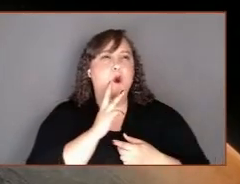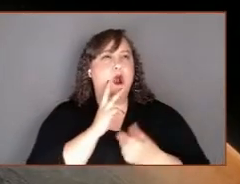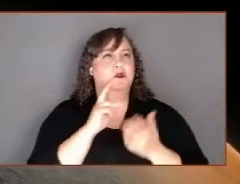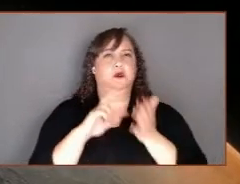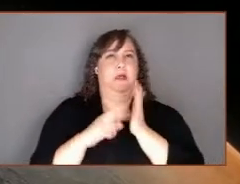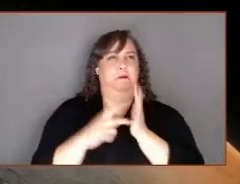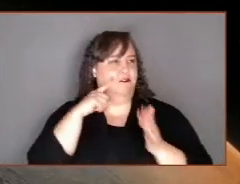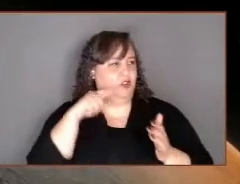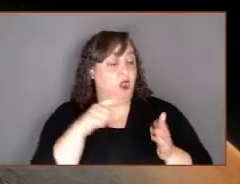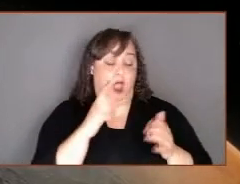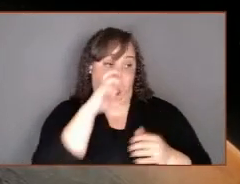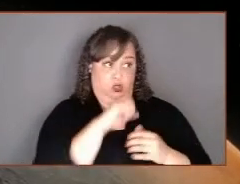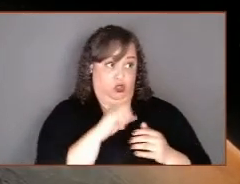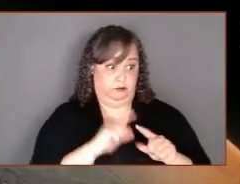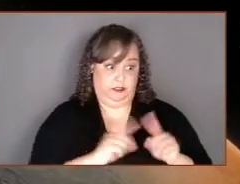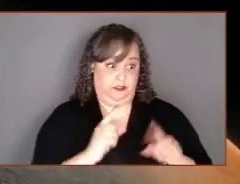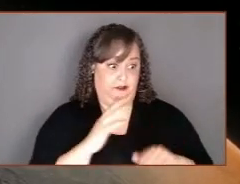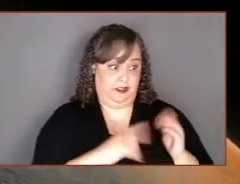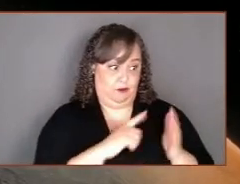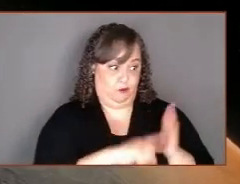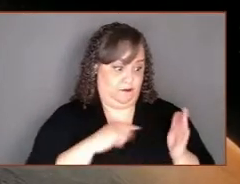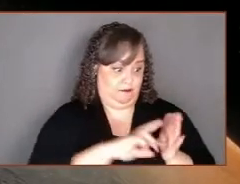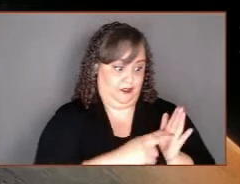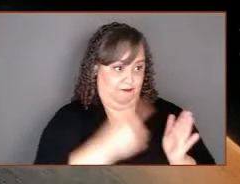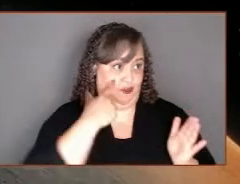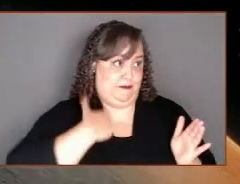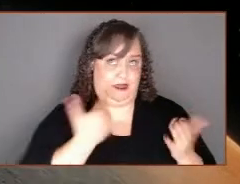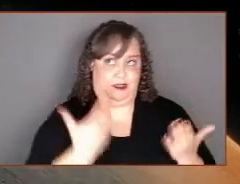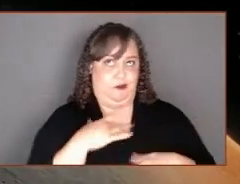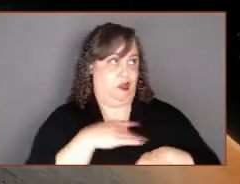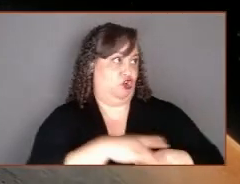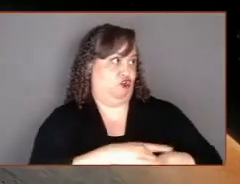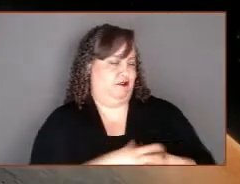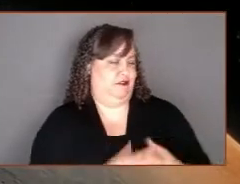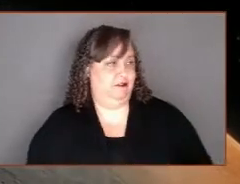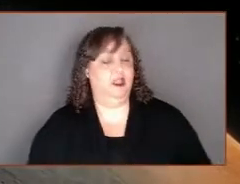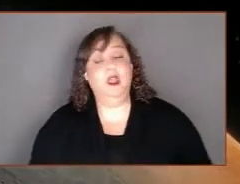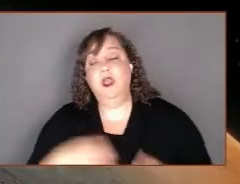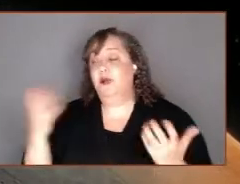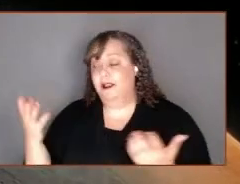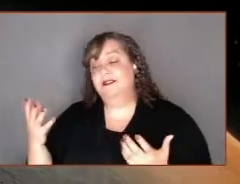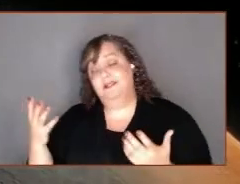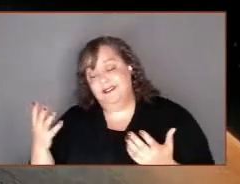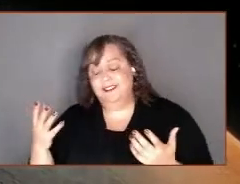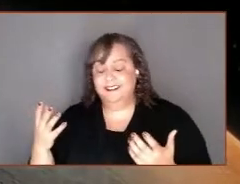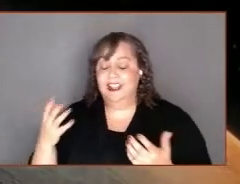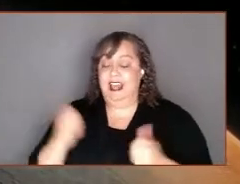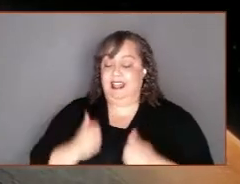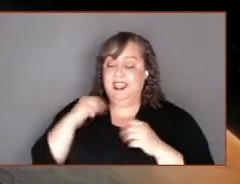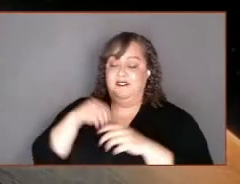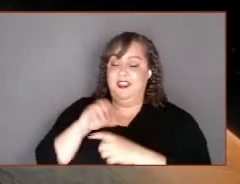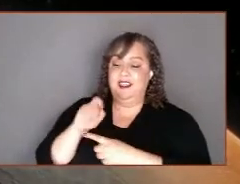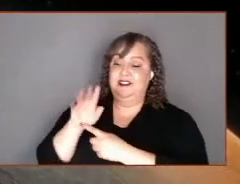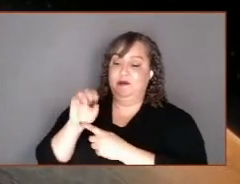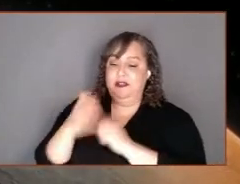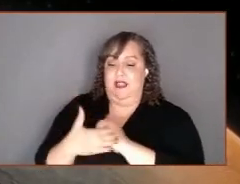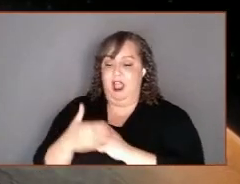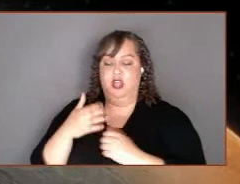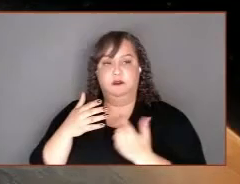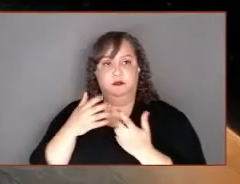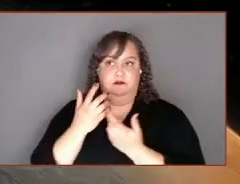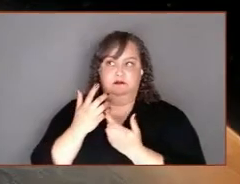different than what it signifies for me here on Earth. Well, you know, it's interesting. Living in space helps you to appreciate the things that